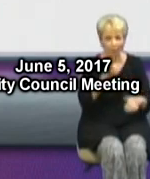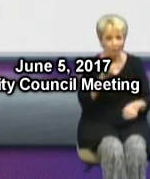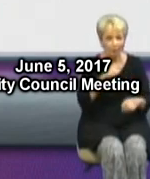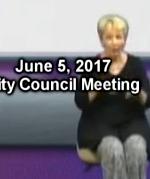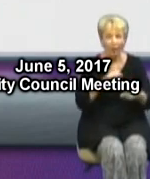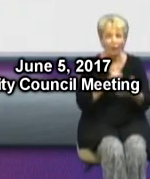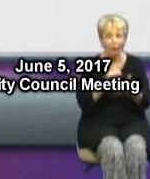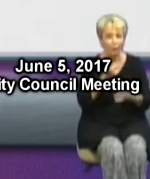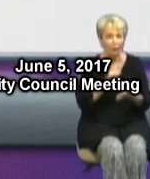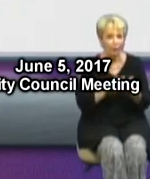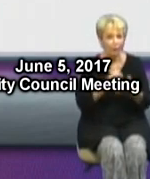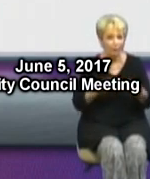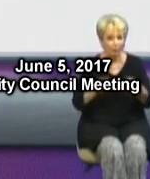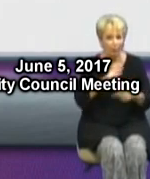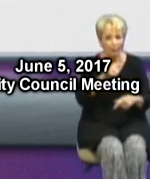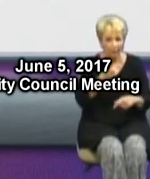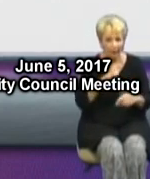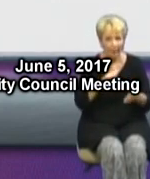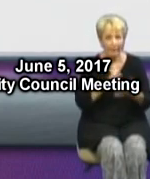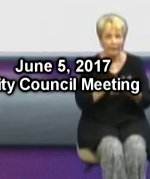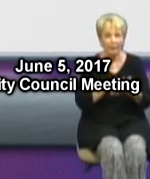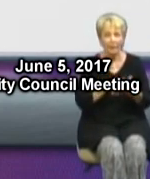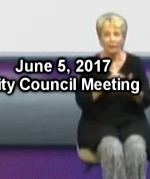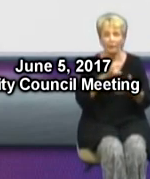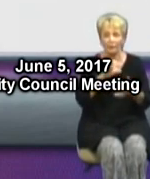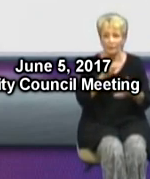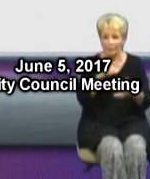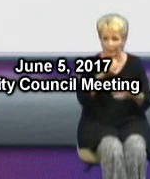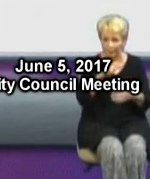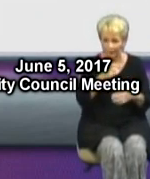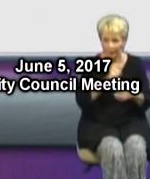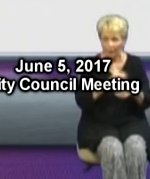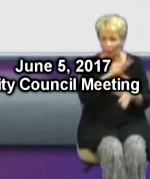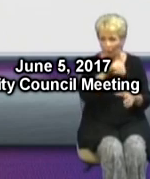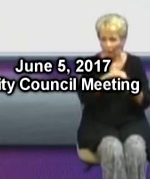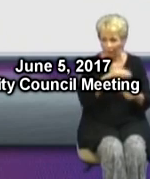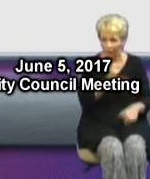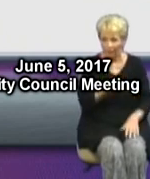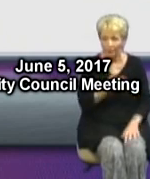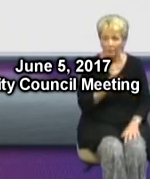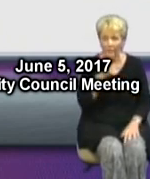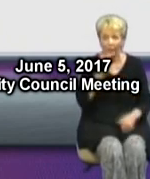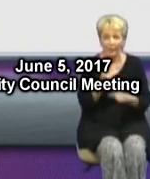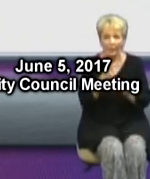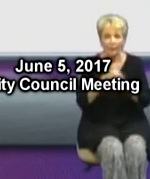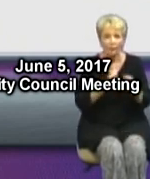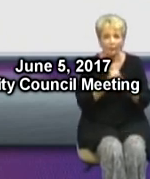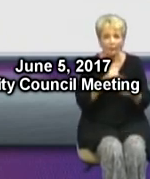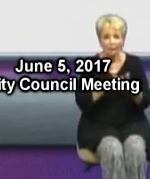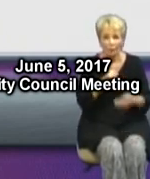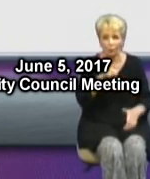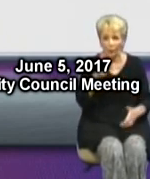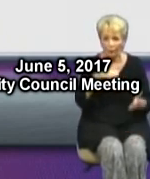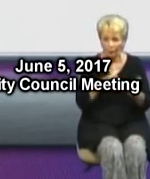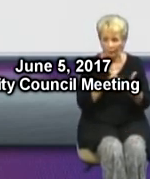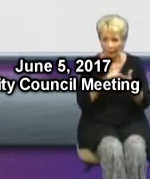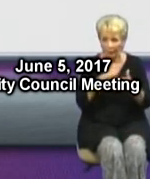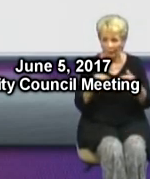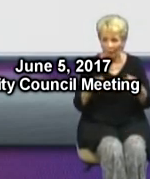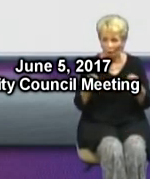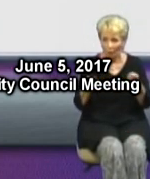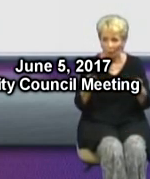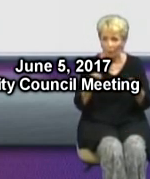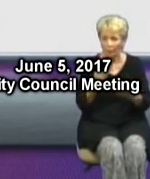so that's where property taxes and sales taxes and all those kinds of things are. So for next year, that's a $23 million